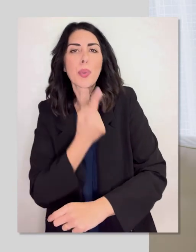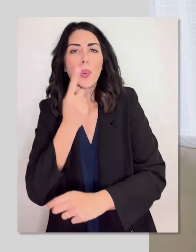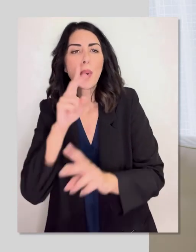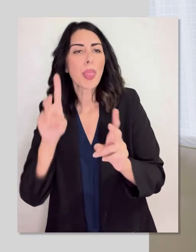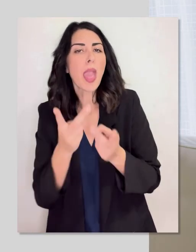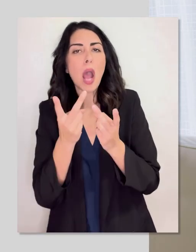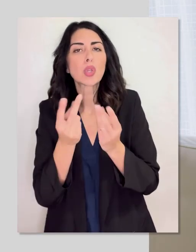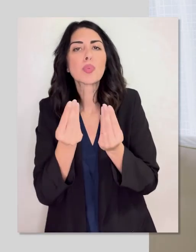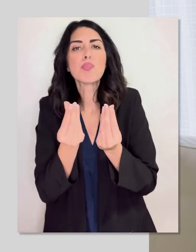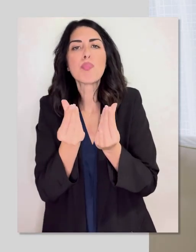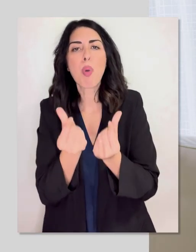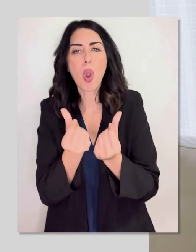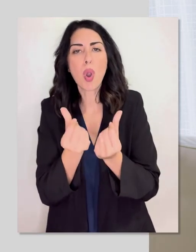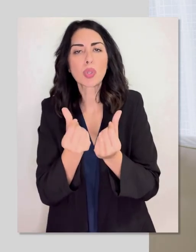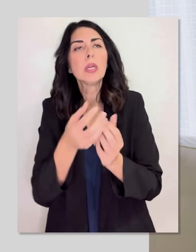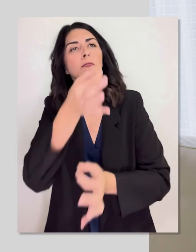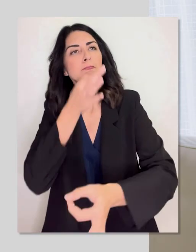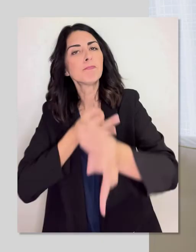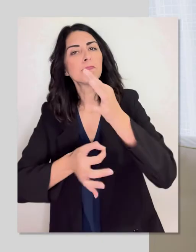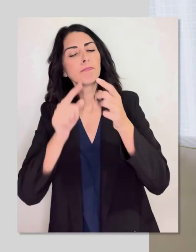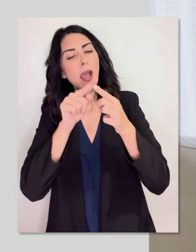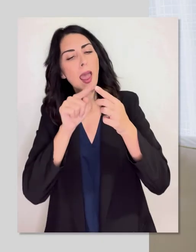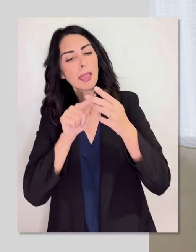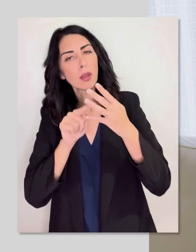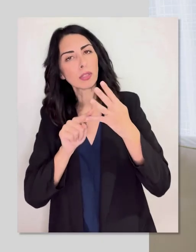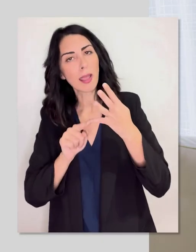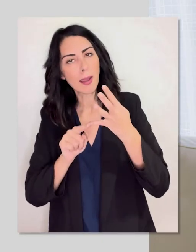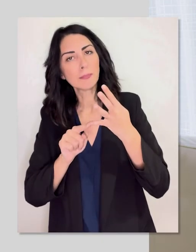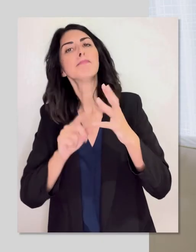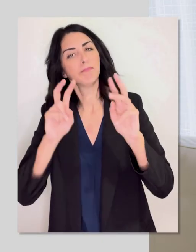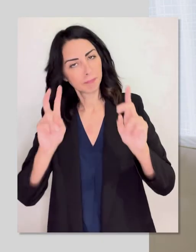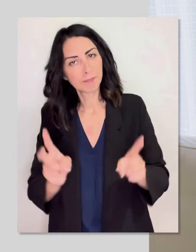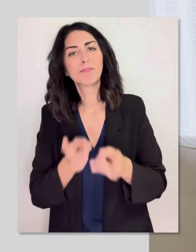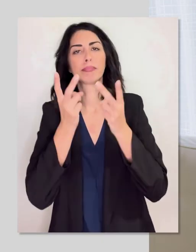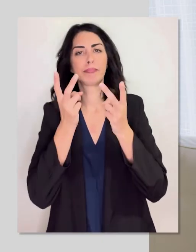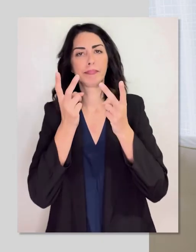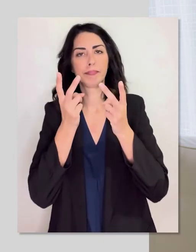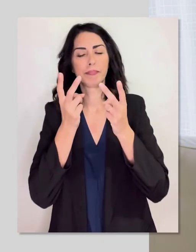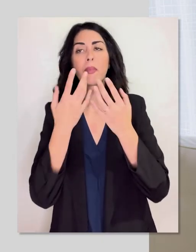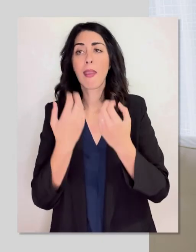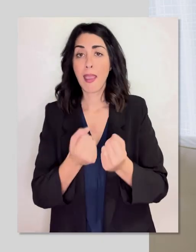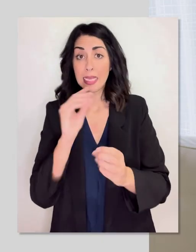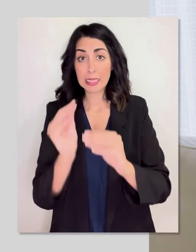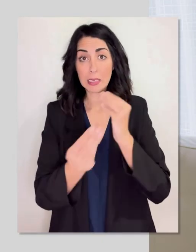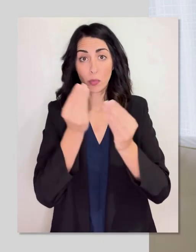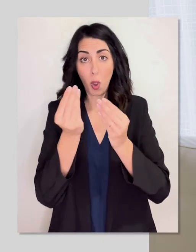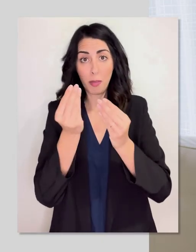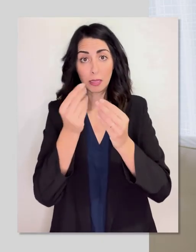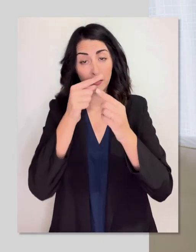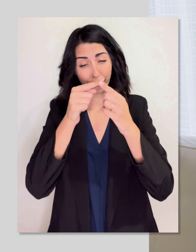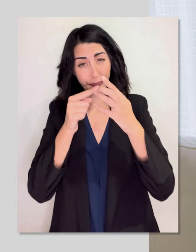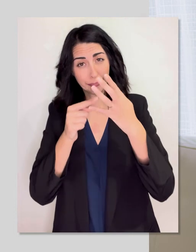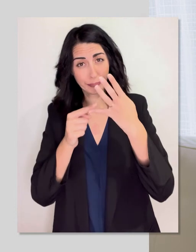And there are a certain number of symptoms that you have to qualify for to be able to be diagnosed as